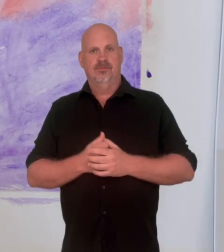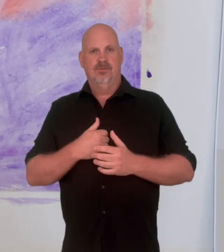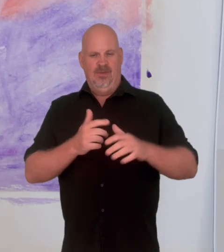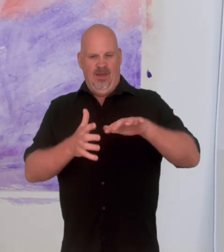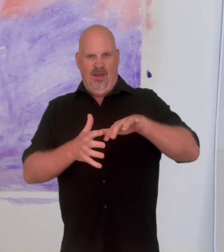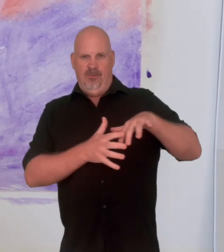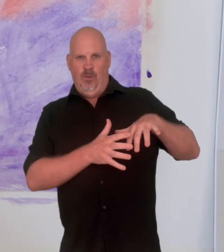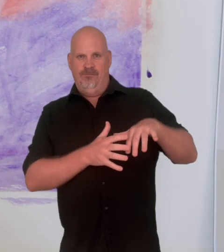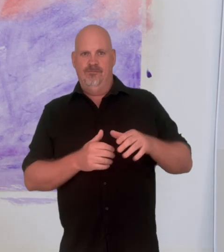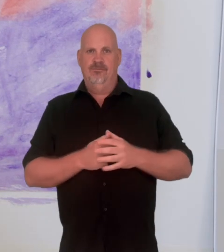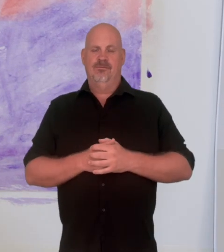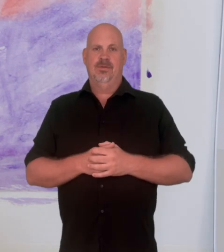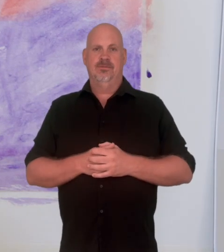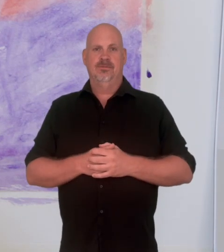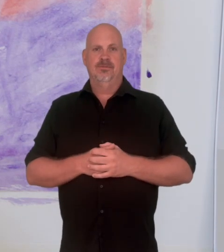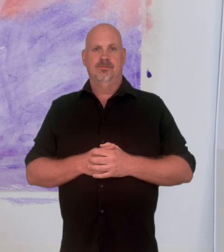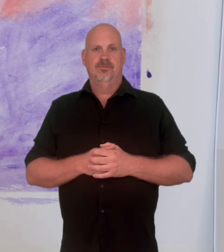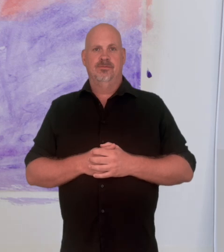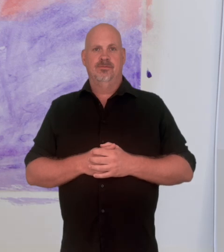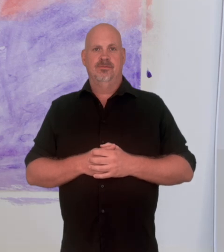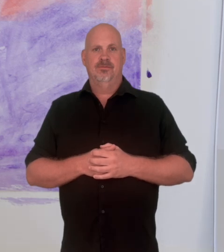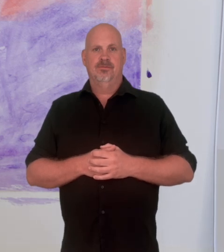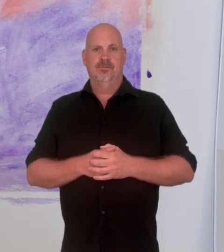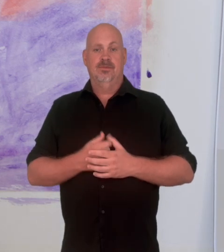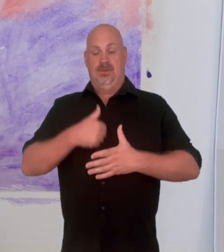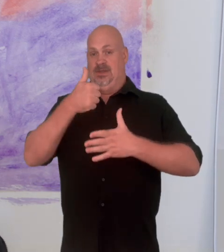in the big one in the front.